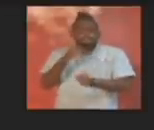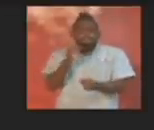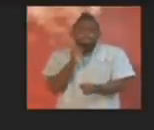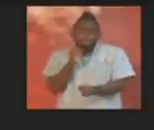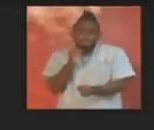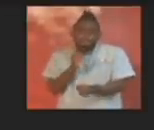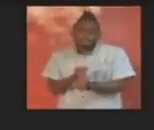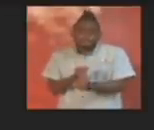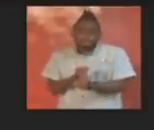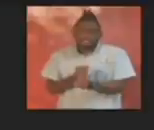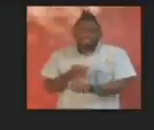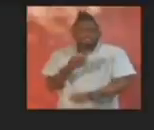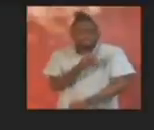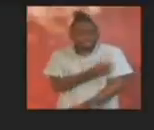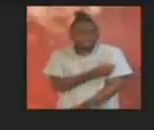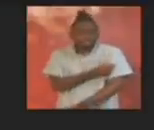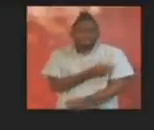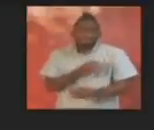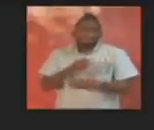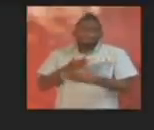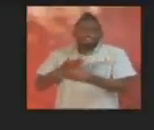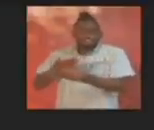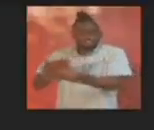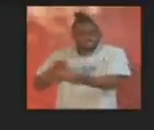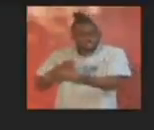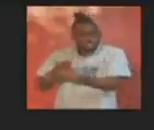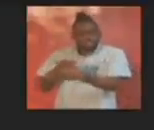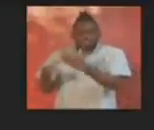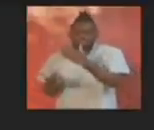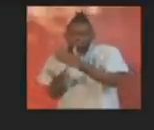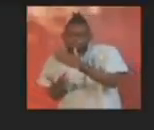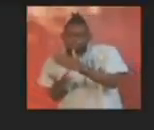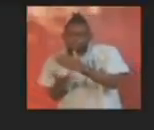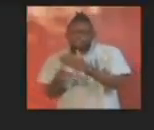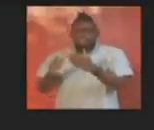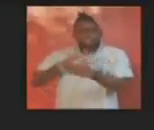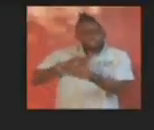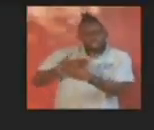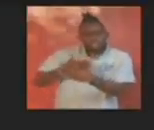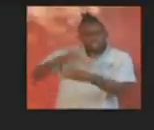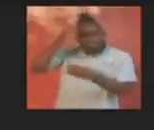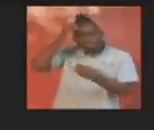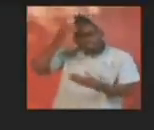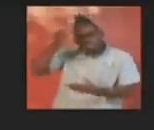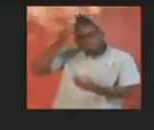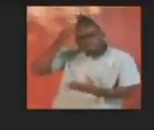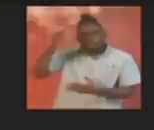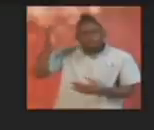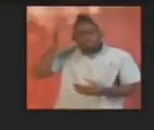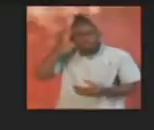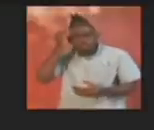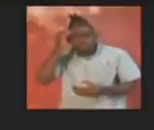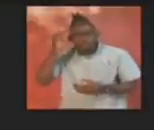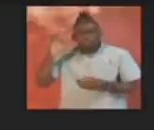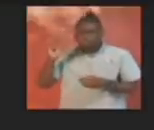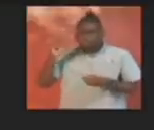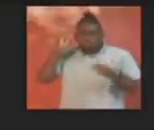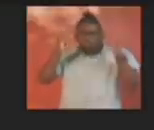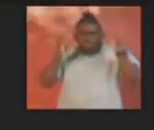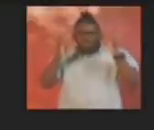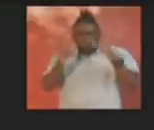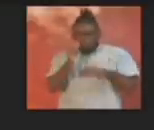that happens by sharing technology, the know-how, and not worrying about intellectual property rights.